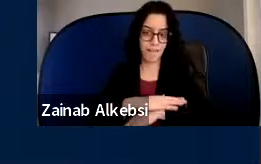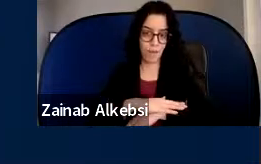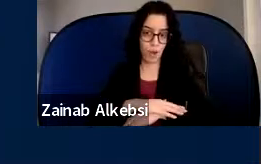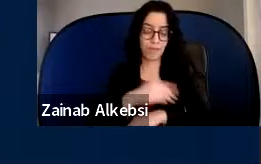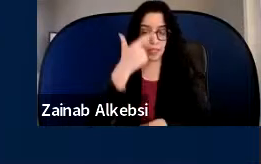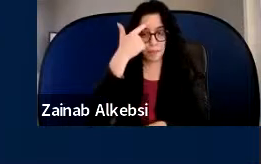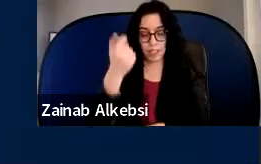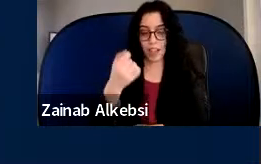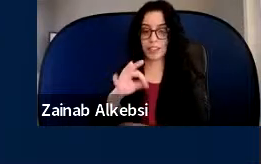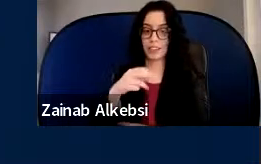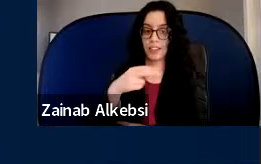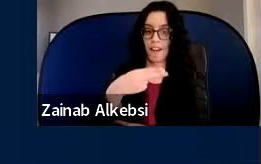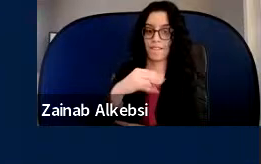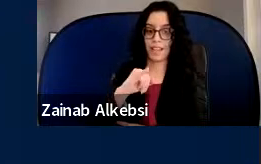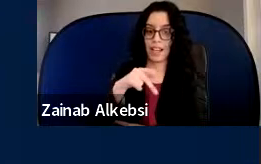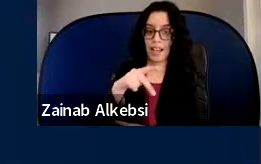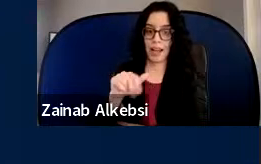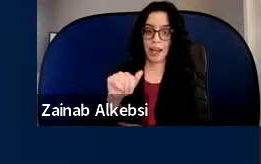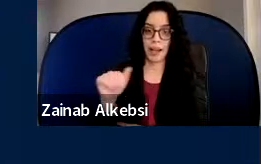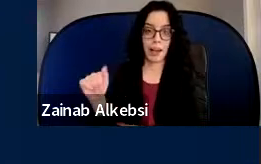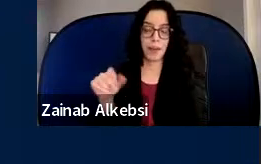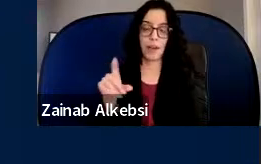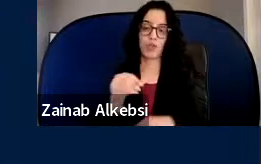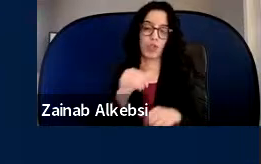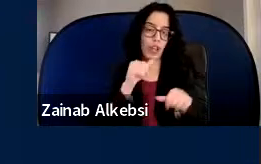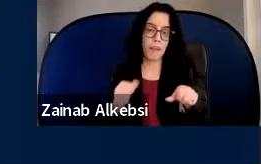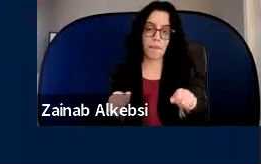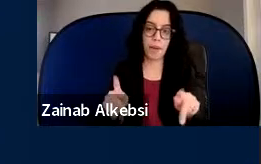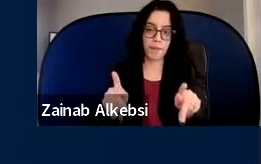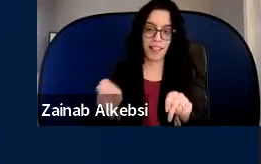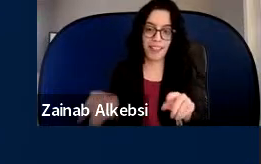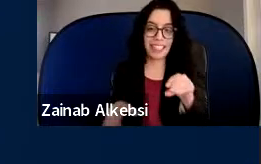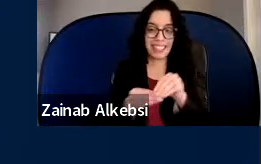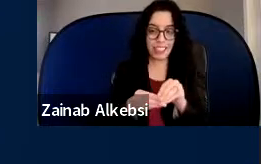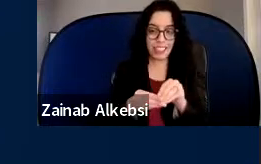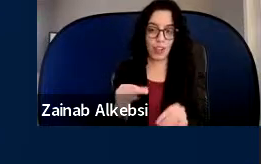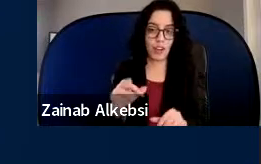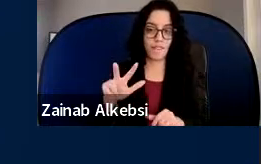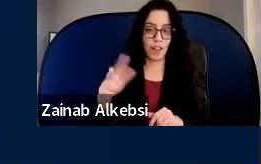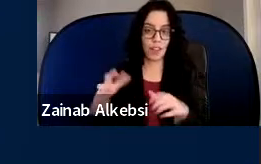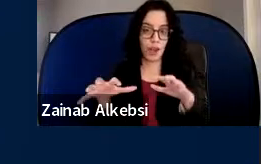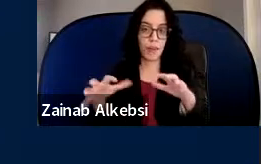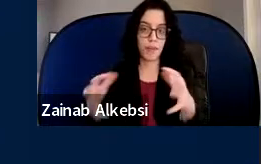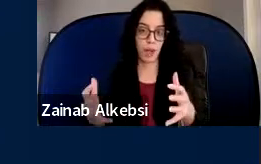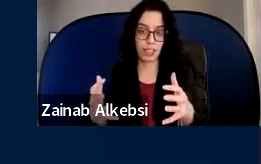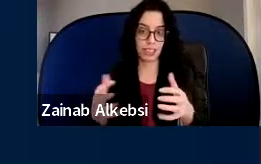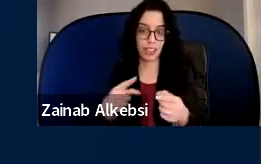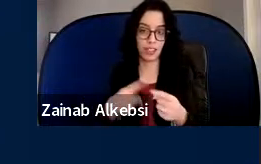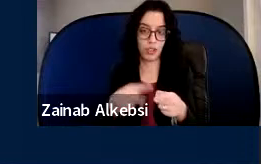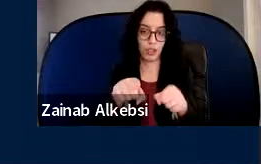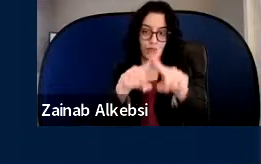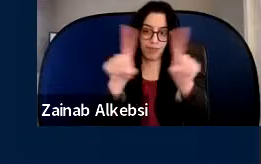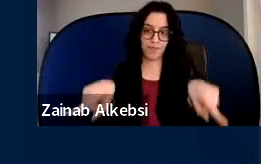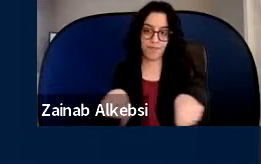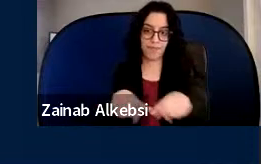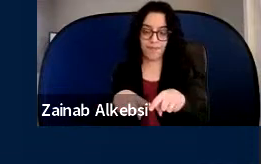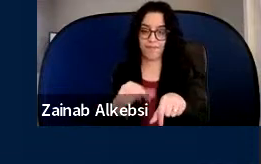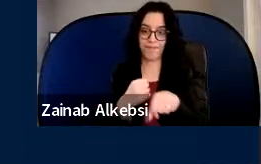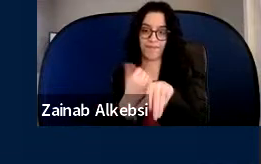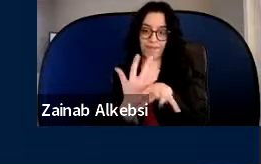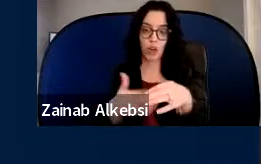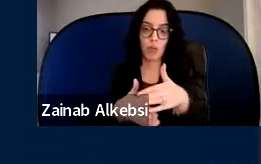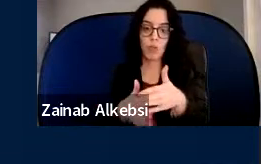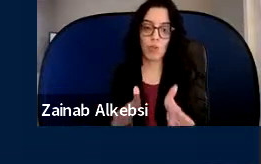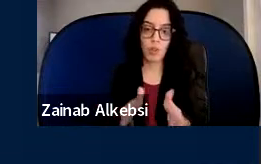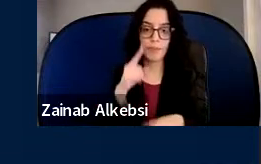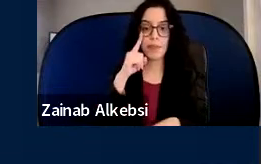and from our studies, most, if not all, of the platforms are not accessible. We can't confirm that, obviously, because of HIPAA regulations.